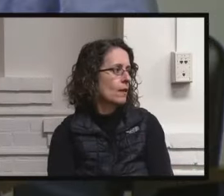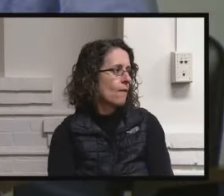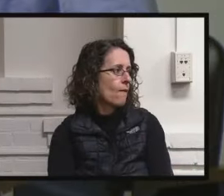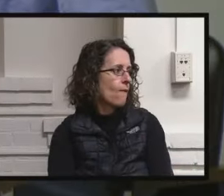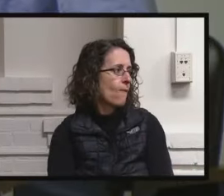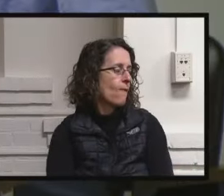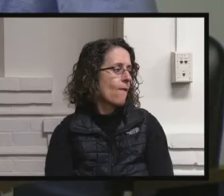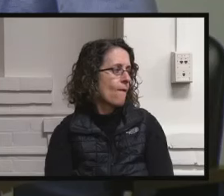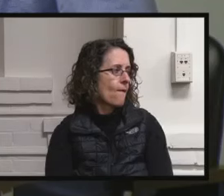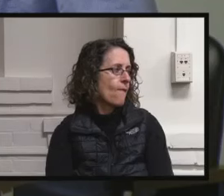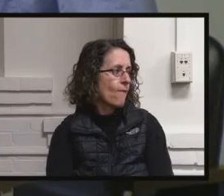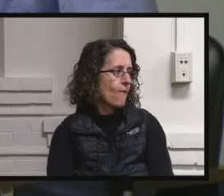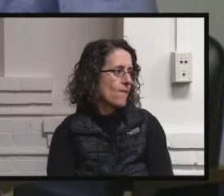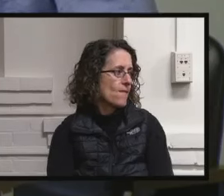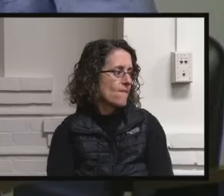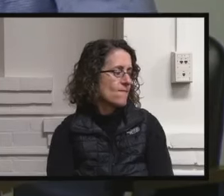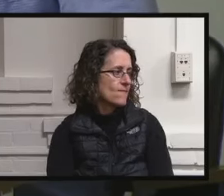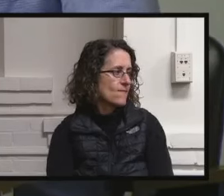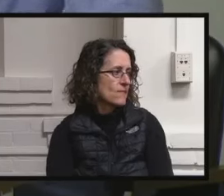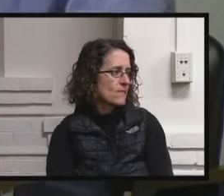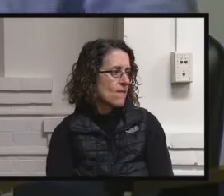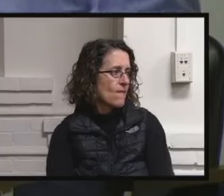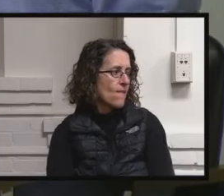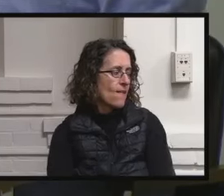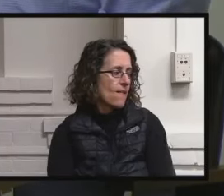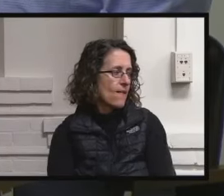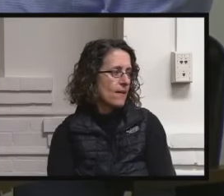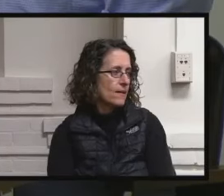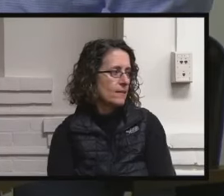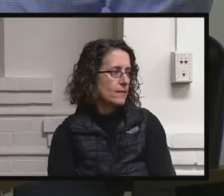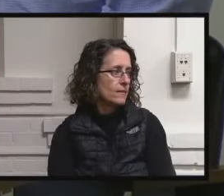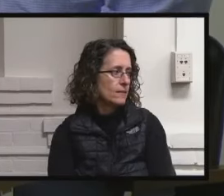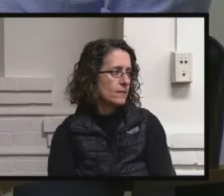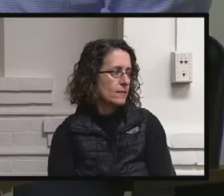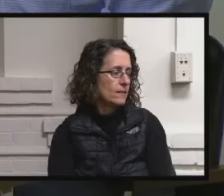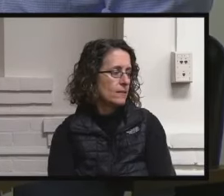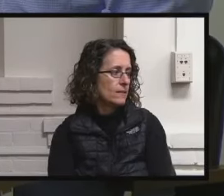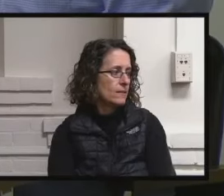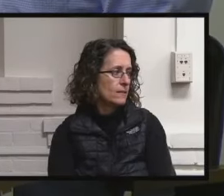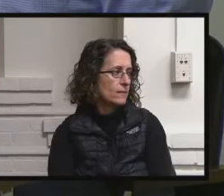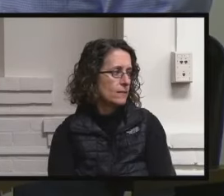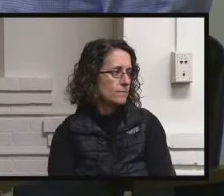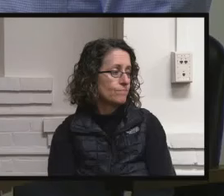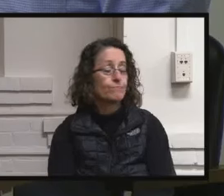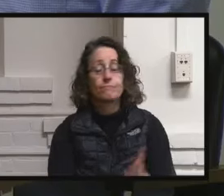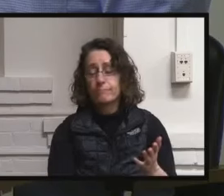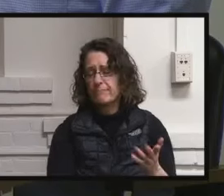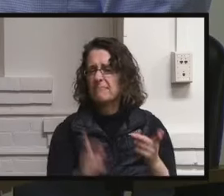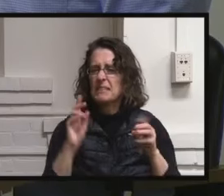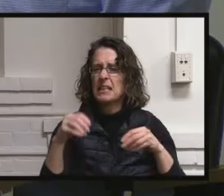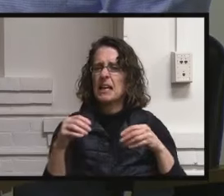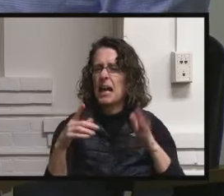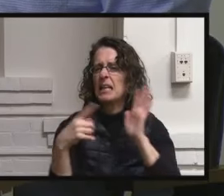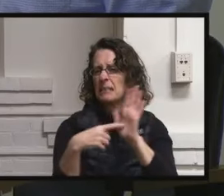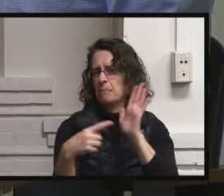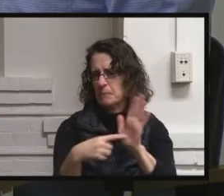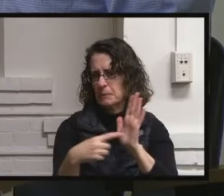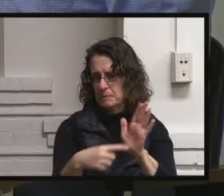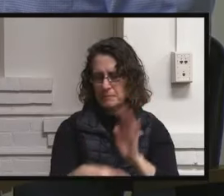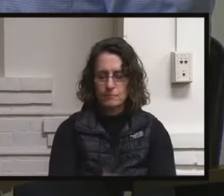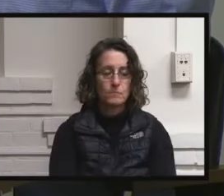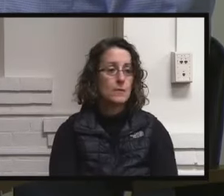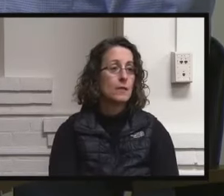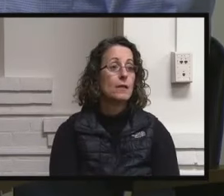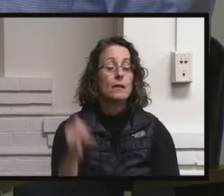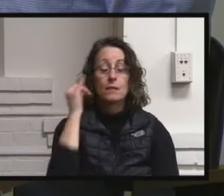In an effort to make it as simple as possible, let's say, for example, that the property